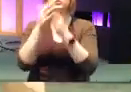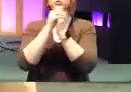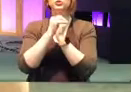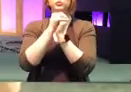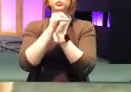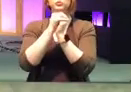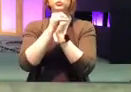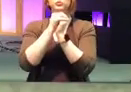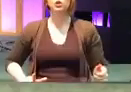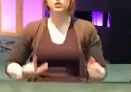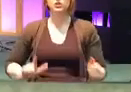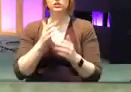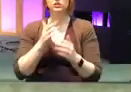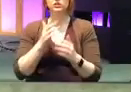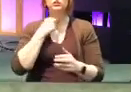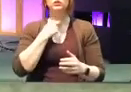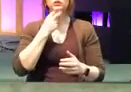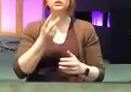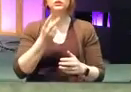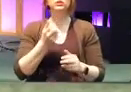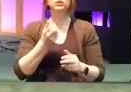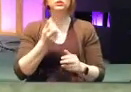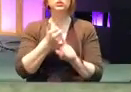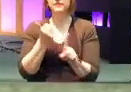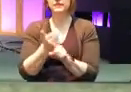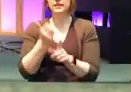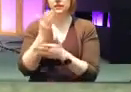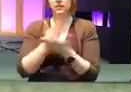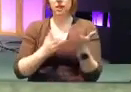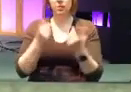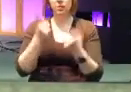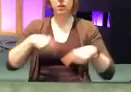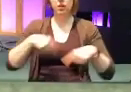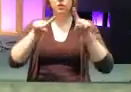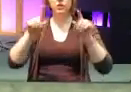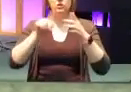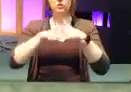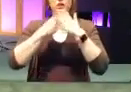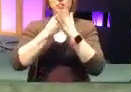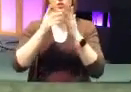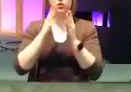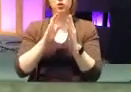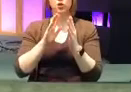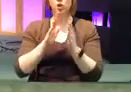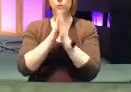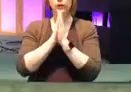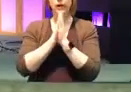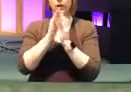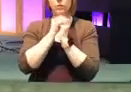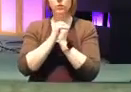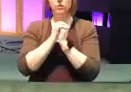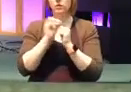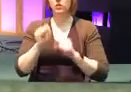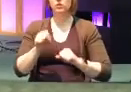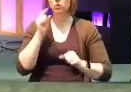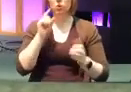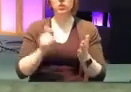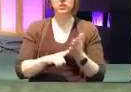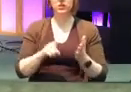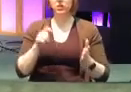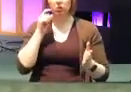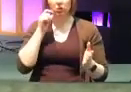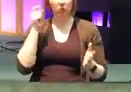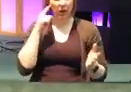now. Just lift your voices. Some of you, as you begin to pray, as you begin to worship, you're going to notice that